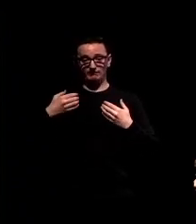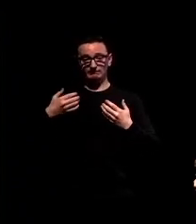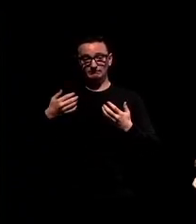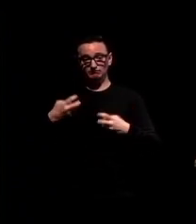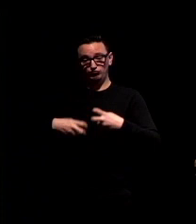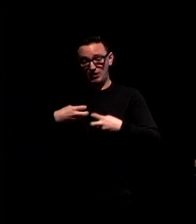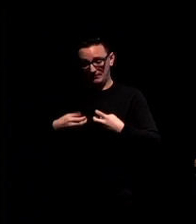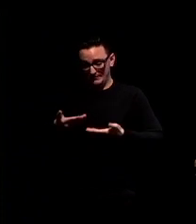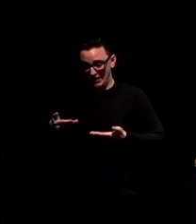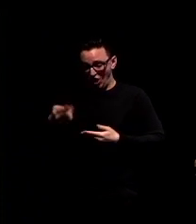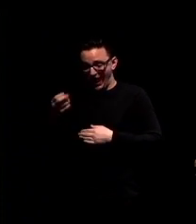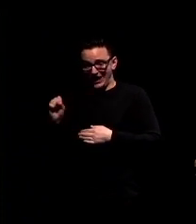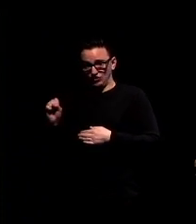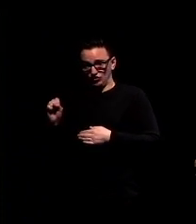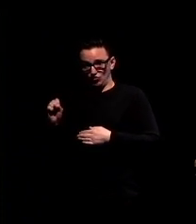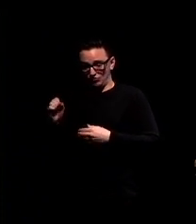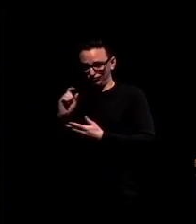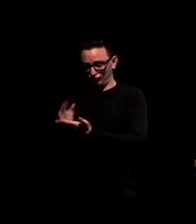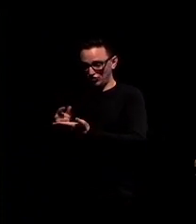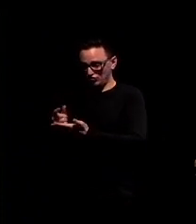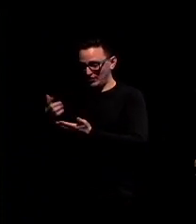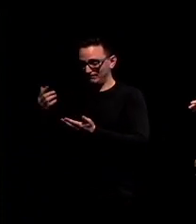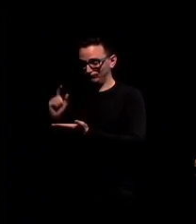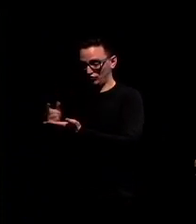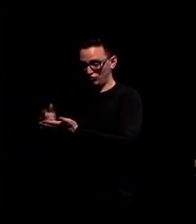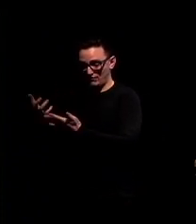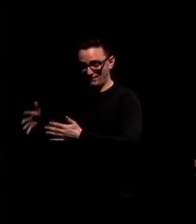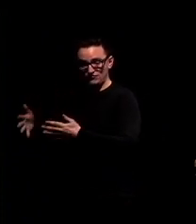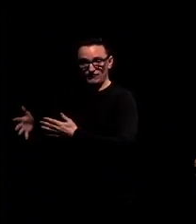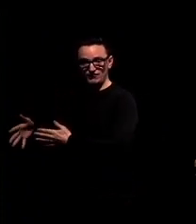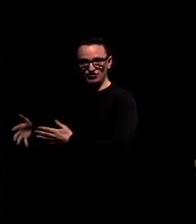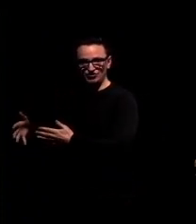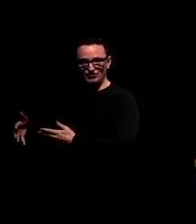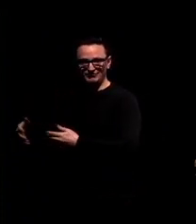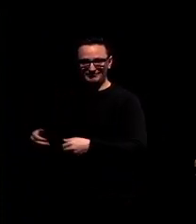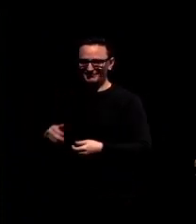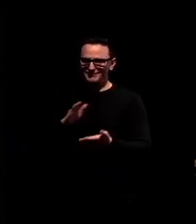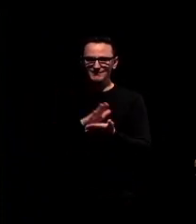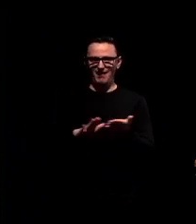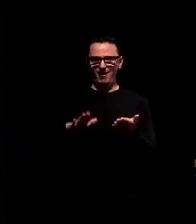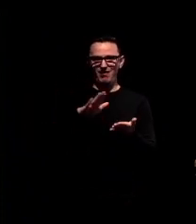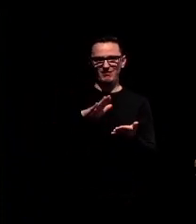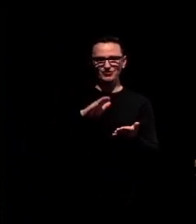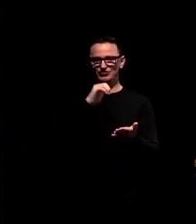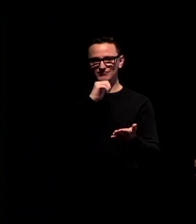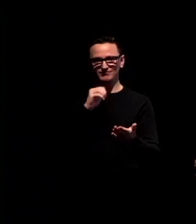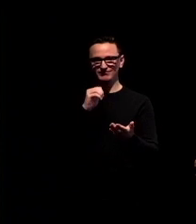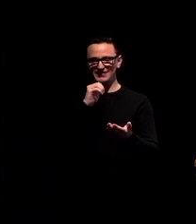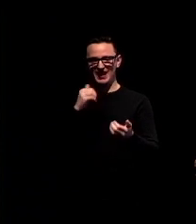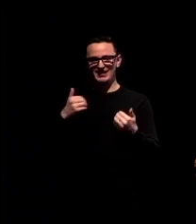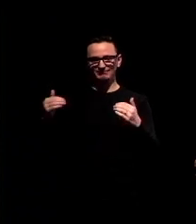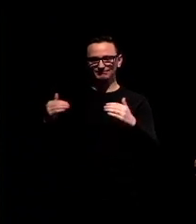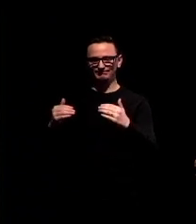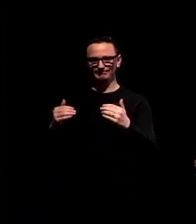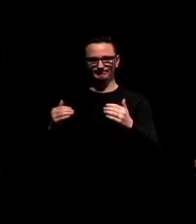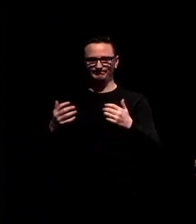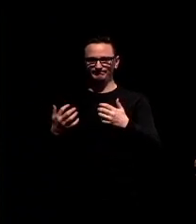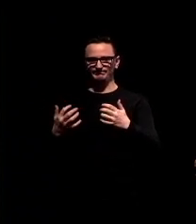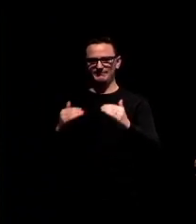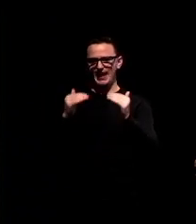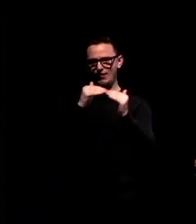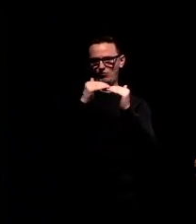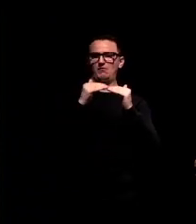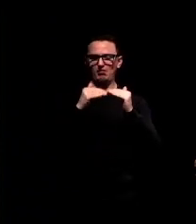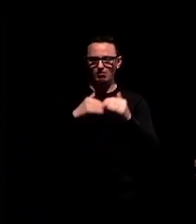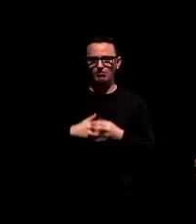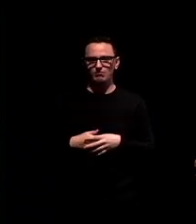from high school, we're not going to get people through with college and through the master's programs. The cost of college education is going up,